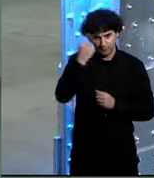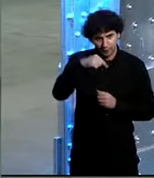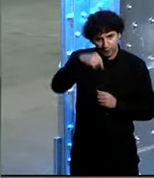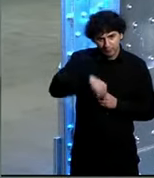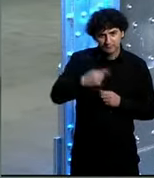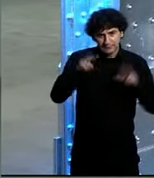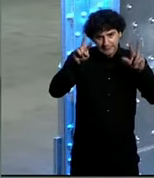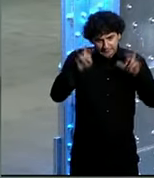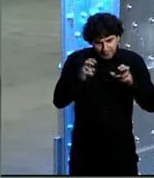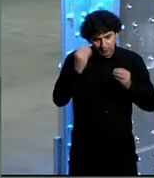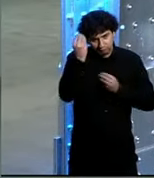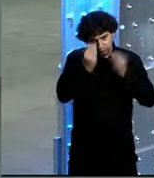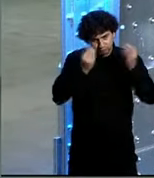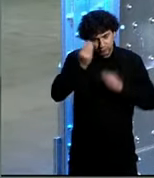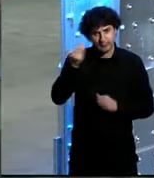feel yourself